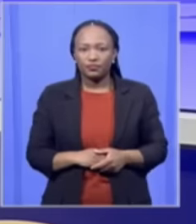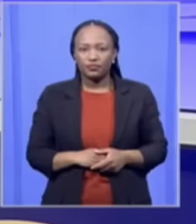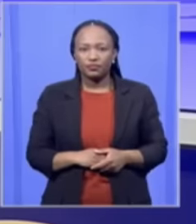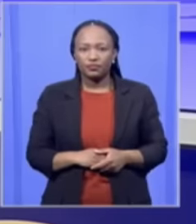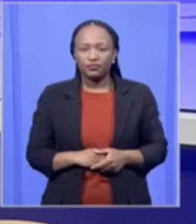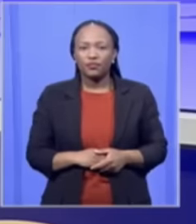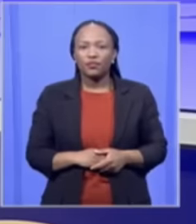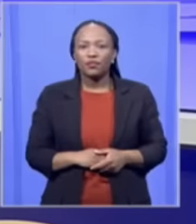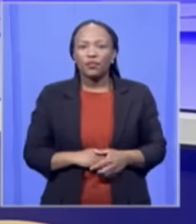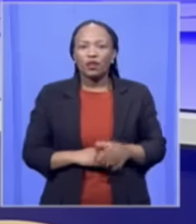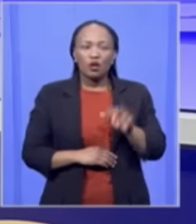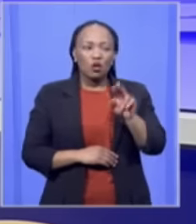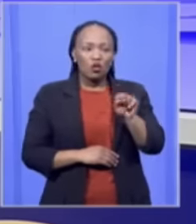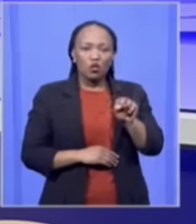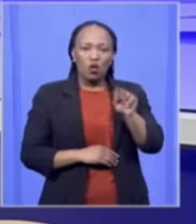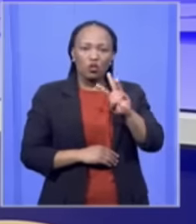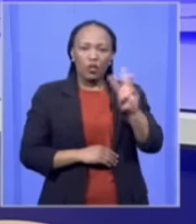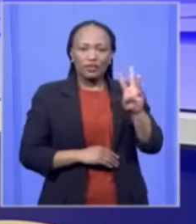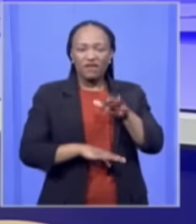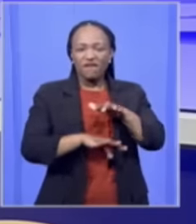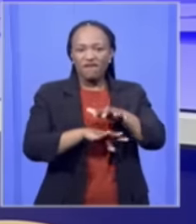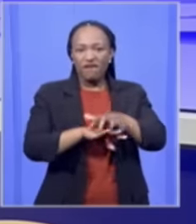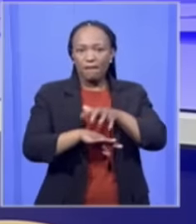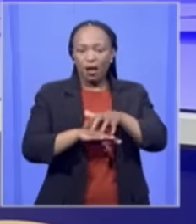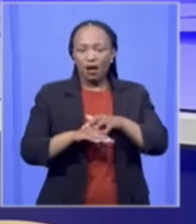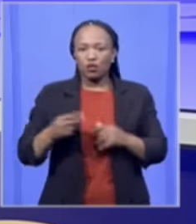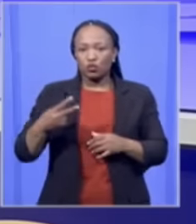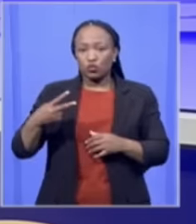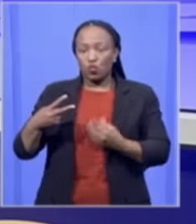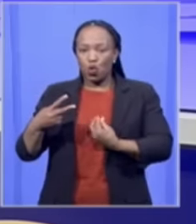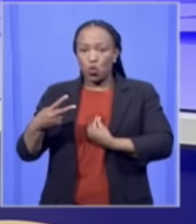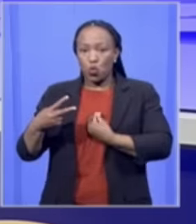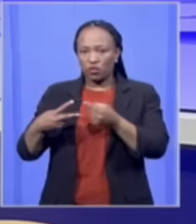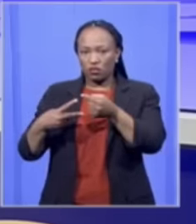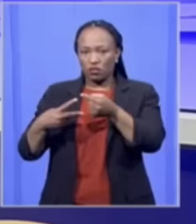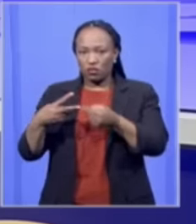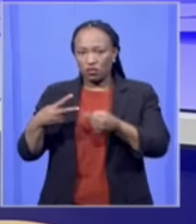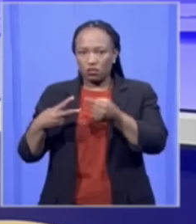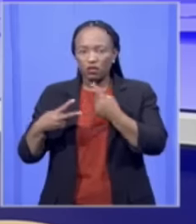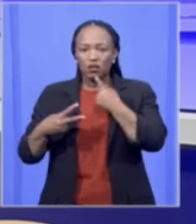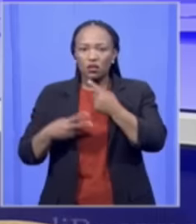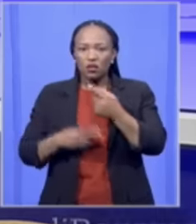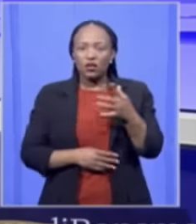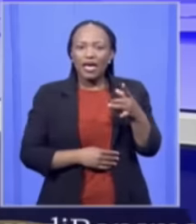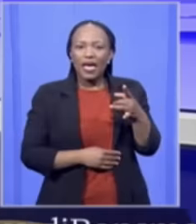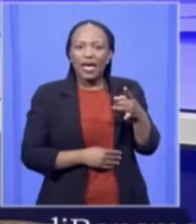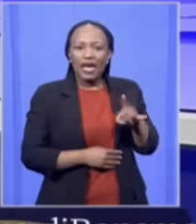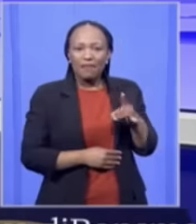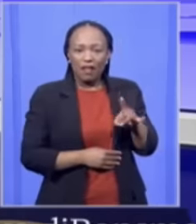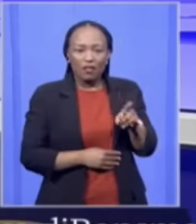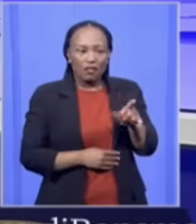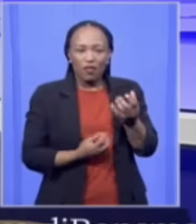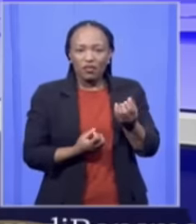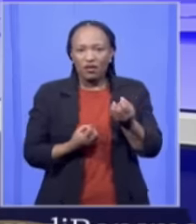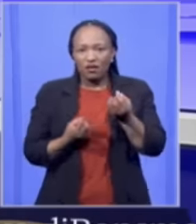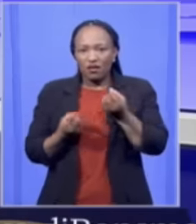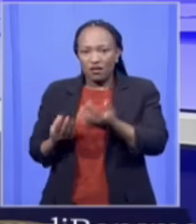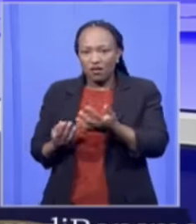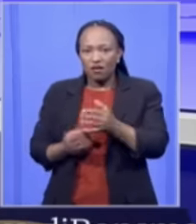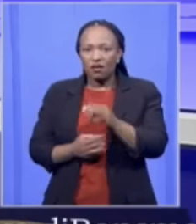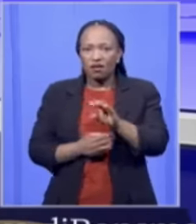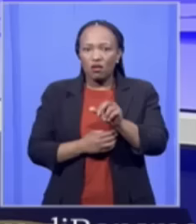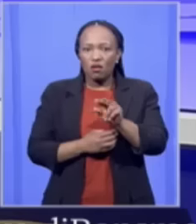Balemirui ba le babedi ba bašwa kwa Northwest ba re batletse tsholofelo ya gore dikgomo tsa meroba tse ba di abetsweng ke moalusi